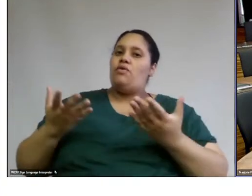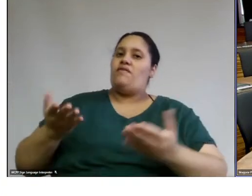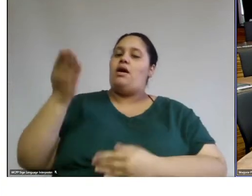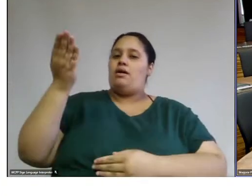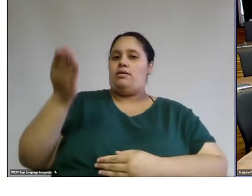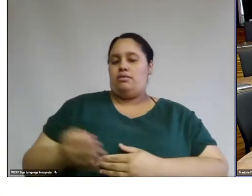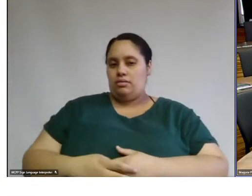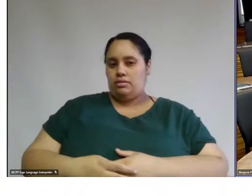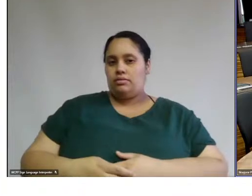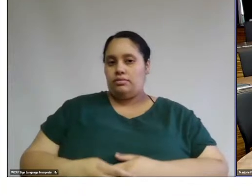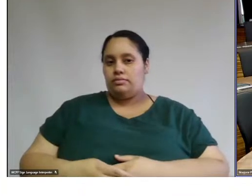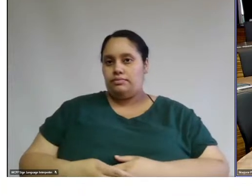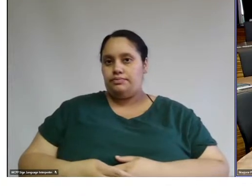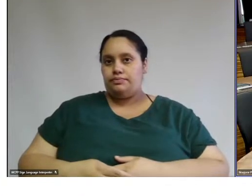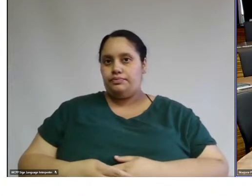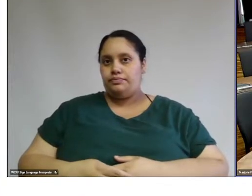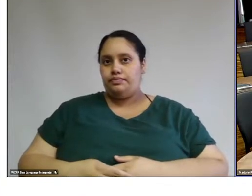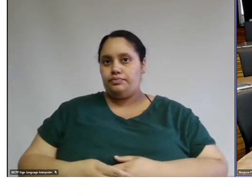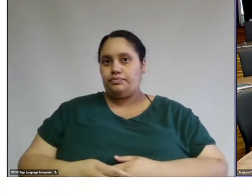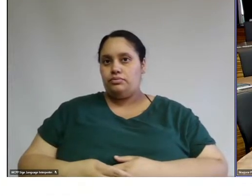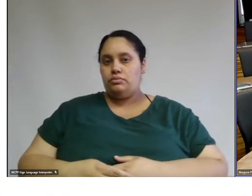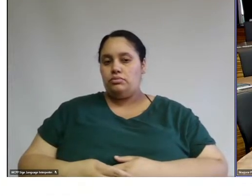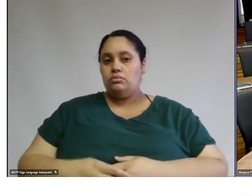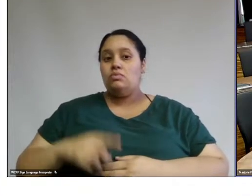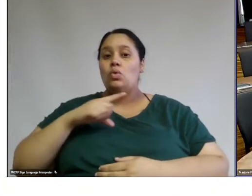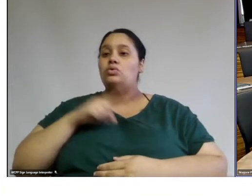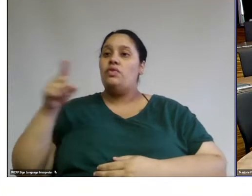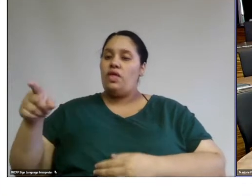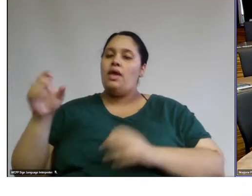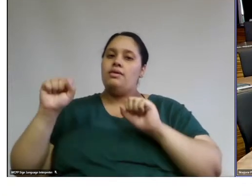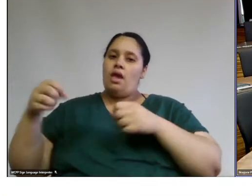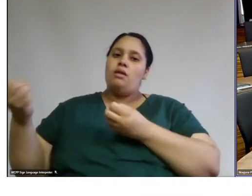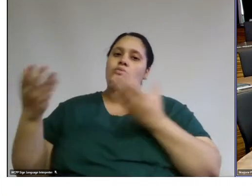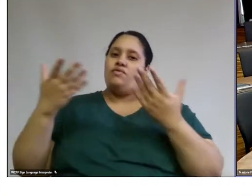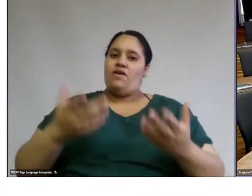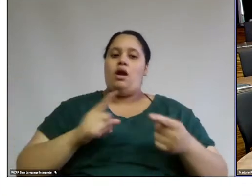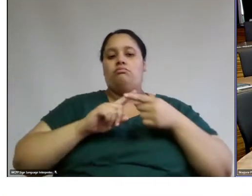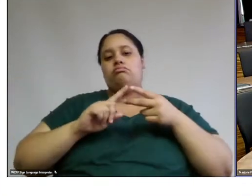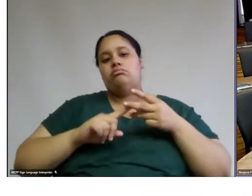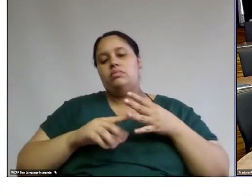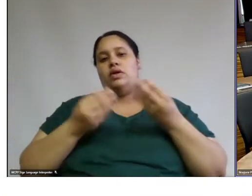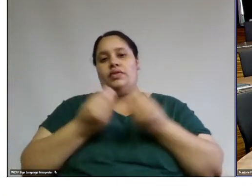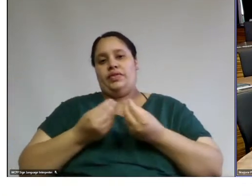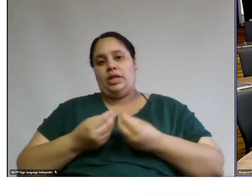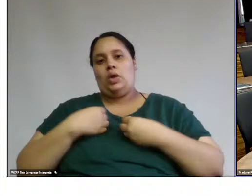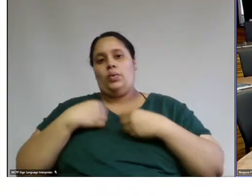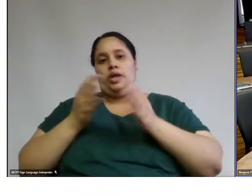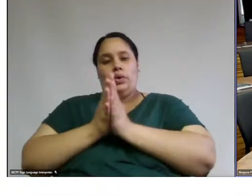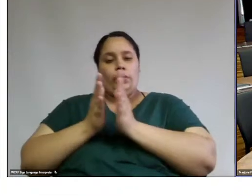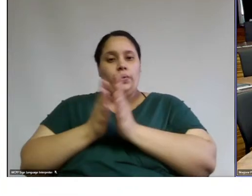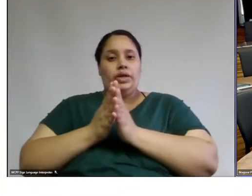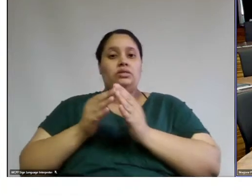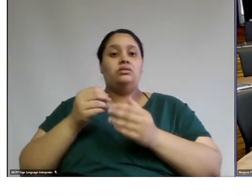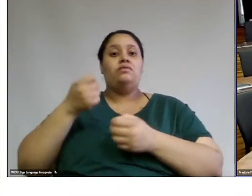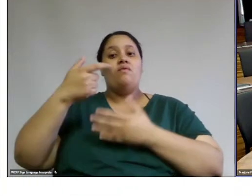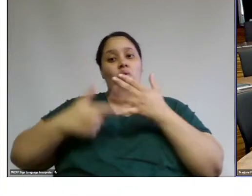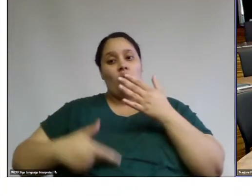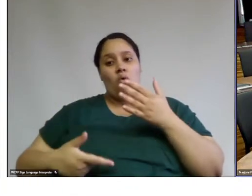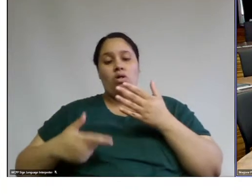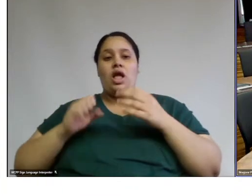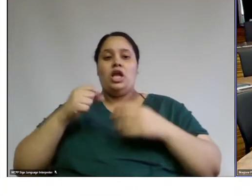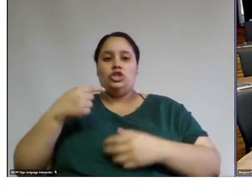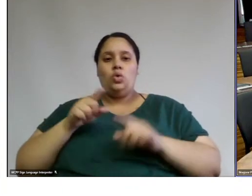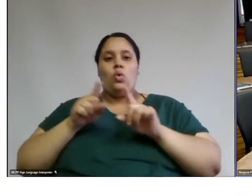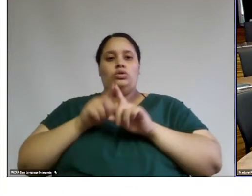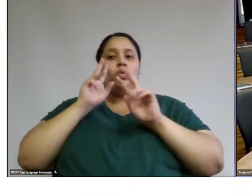aspect. And they were able to deliver on those particular products. Schools received all of them. I think the agency community inspections in those